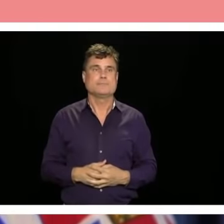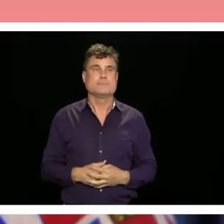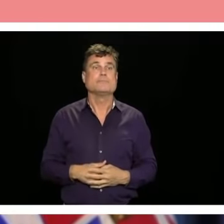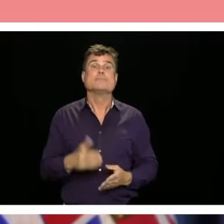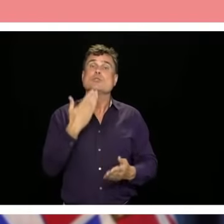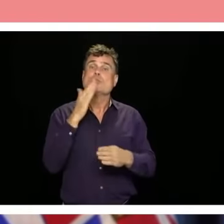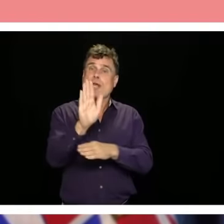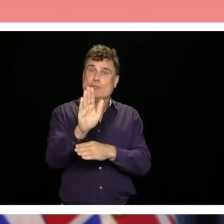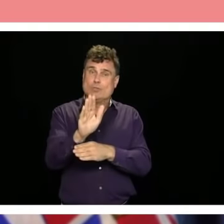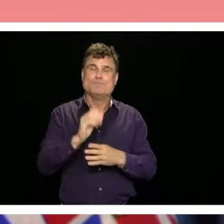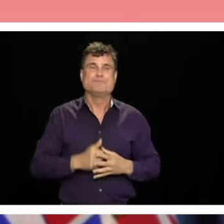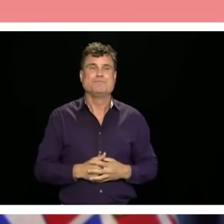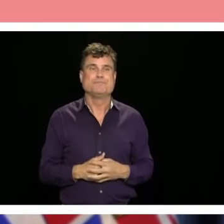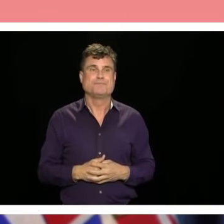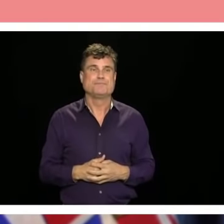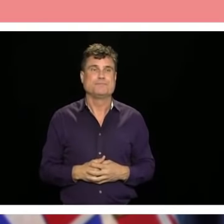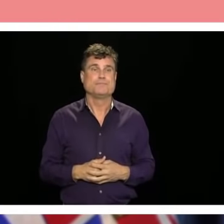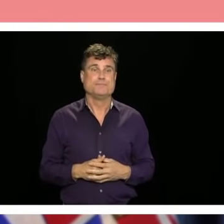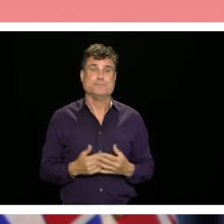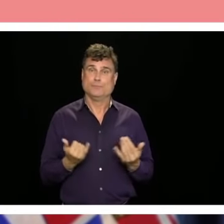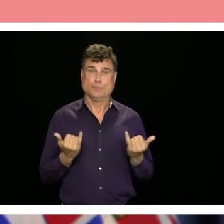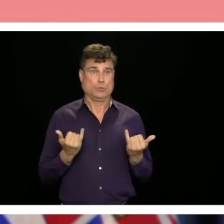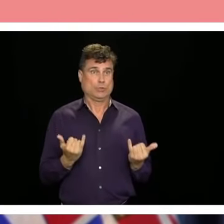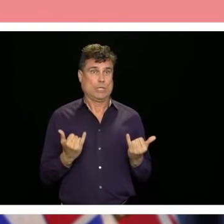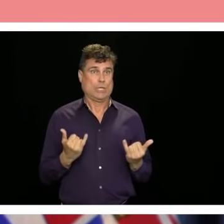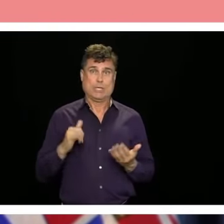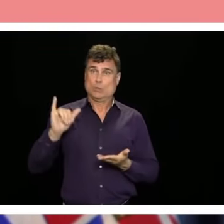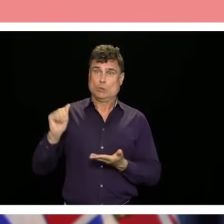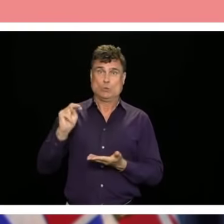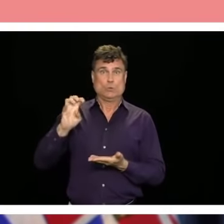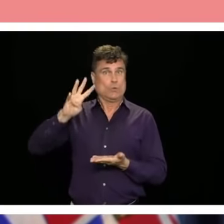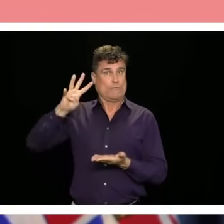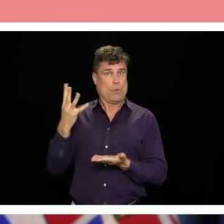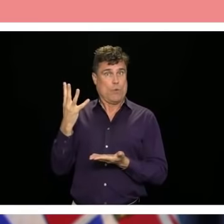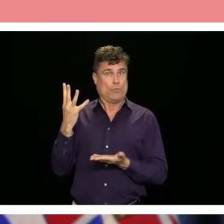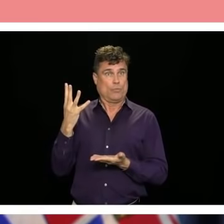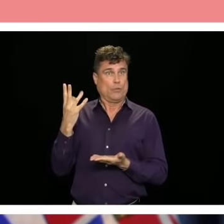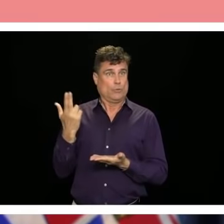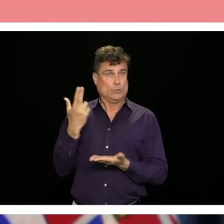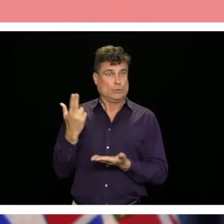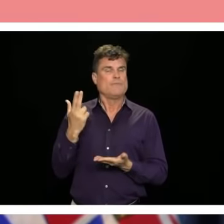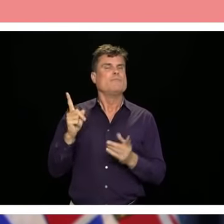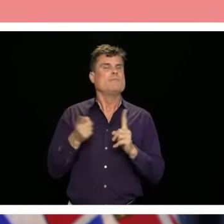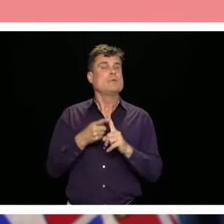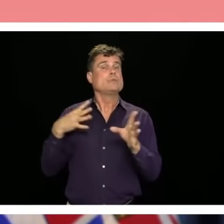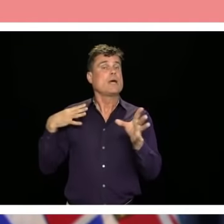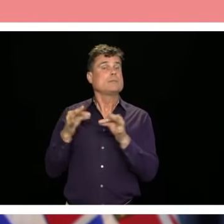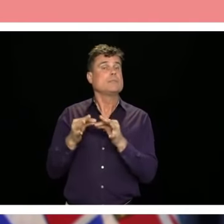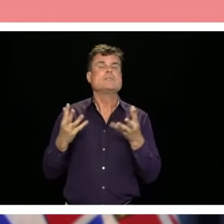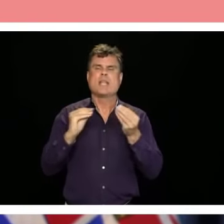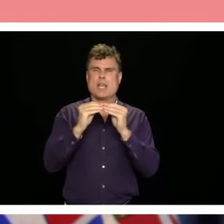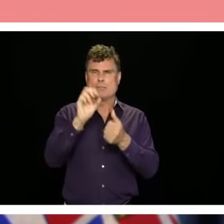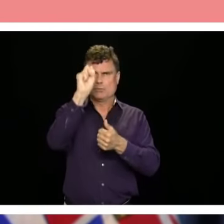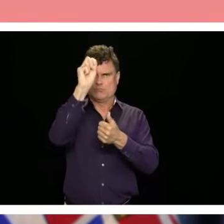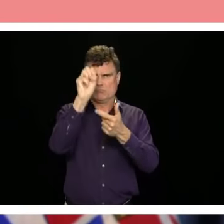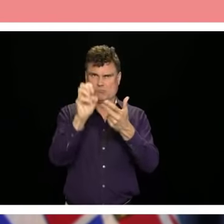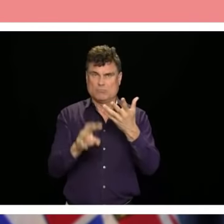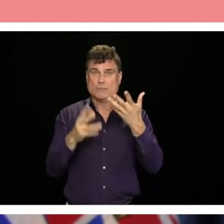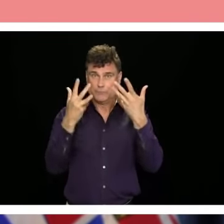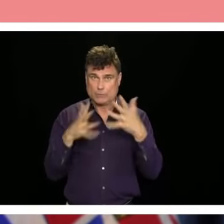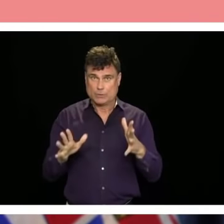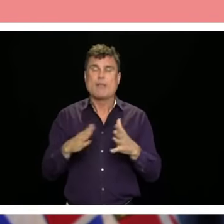Thank you, and good afternoon. So today, on June 4th, I'll give the numbers to start with, and then we'll talk